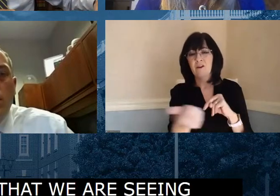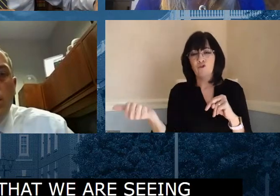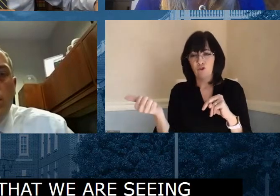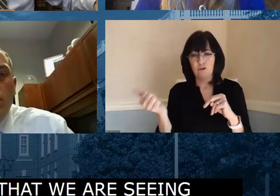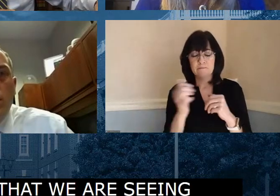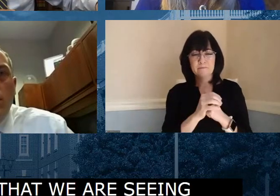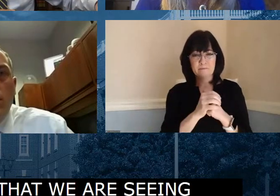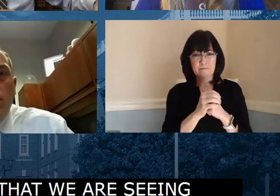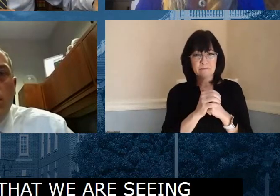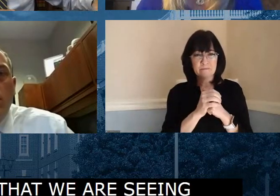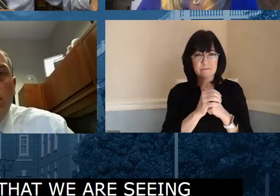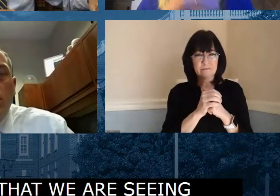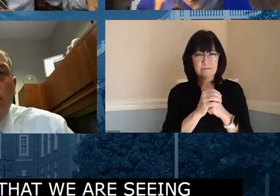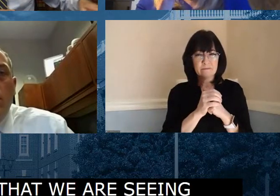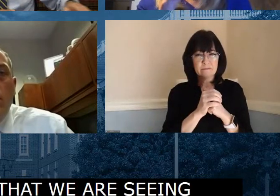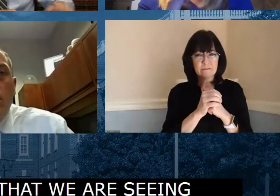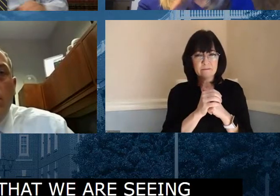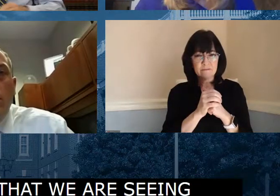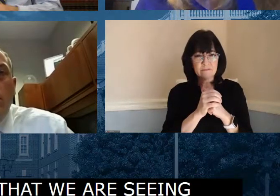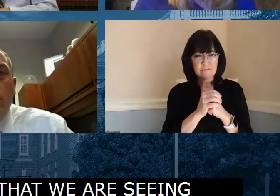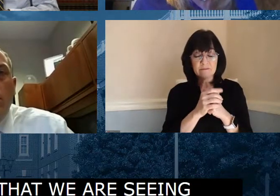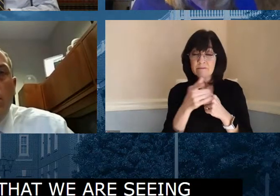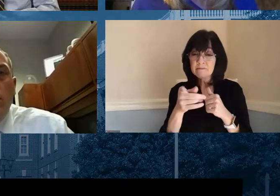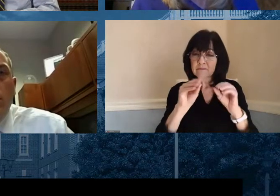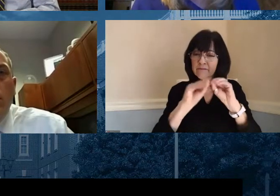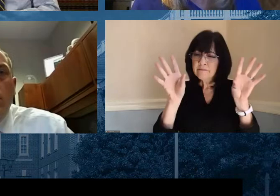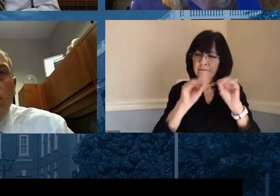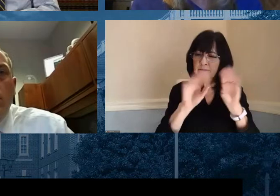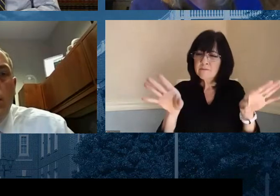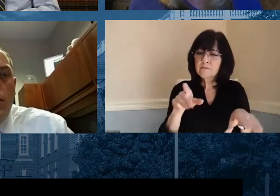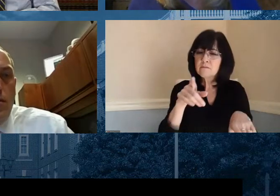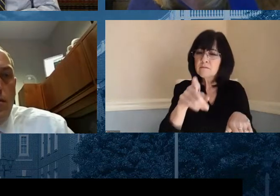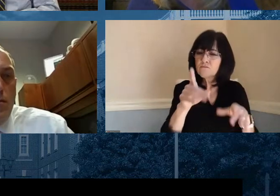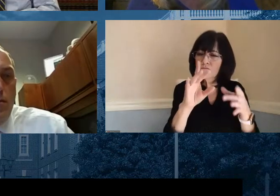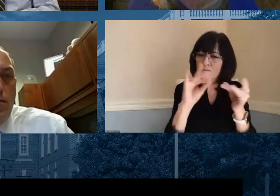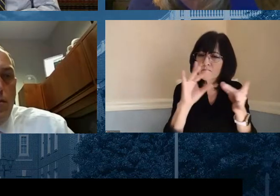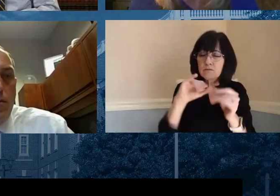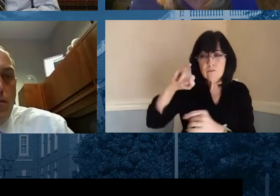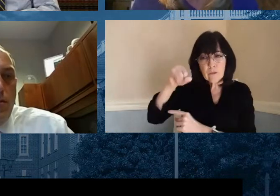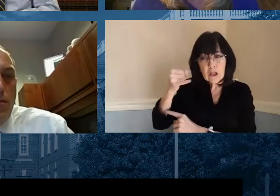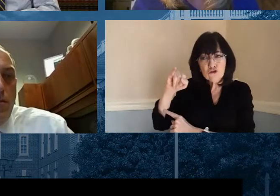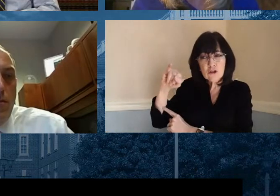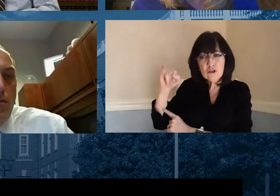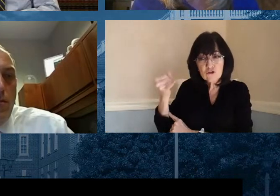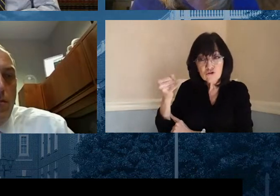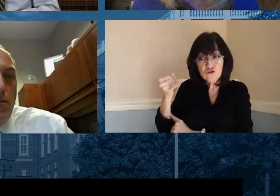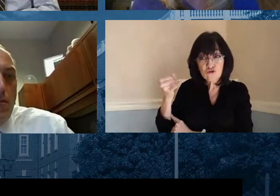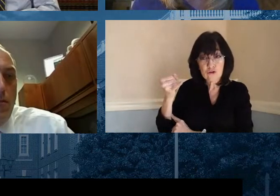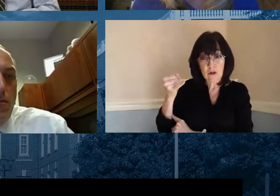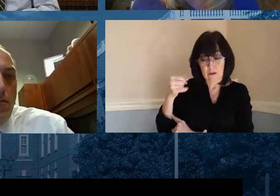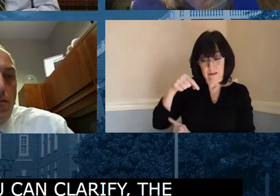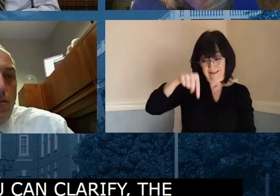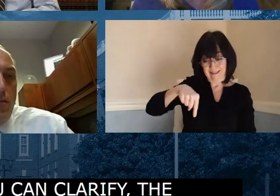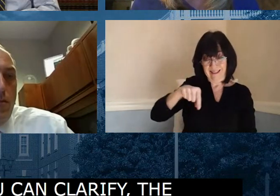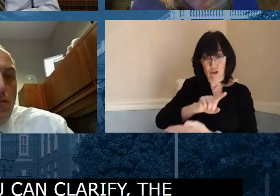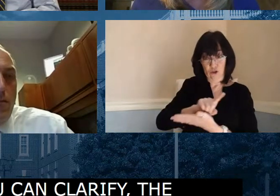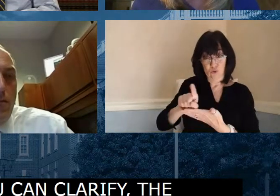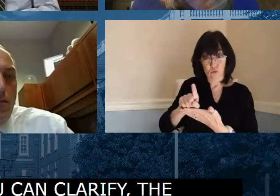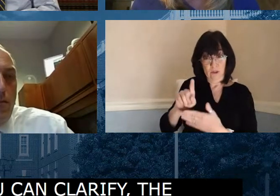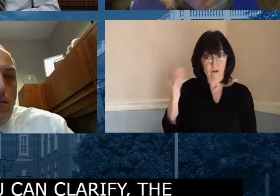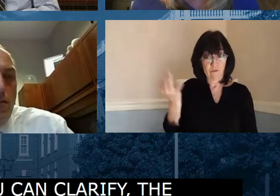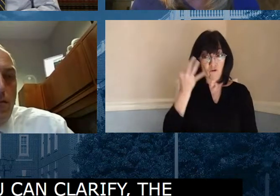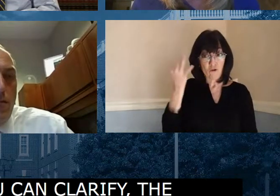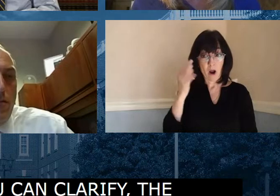All right, and then if you can just clarify the Johnson & Johnson, it's Fridays when there's probably just going to be an